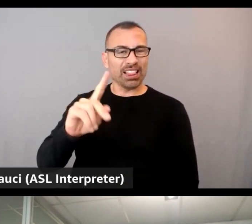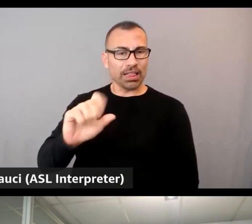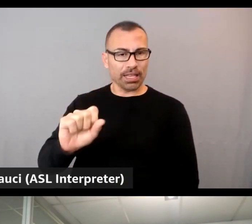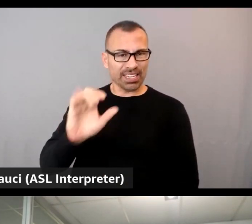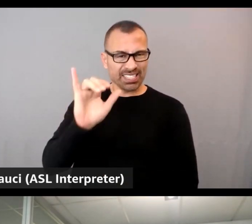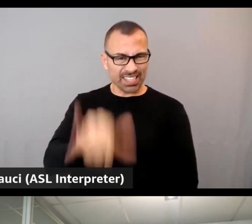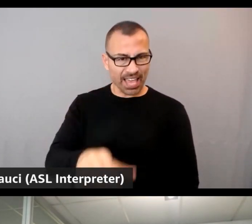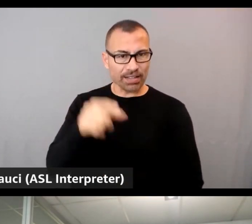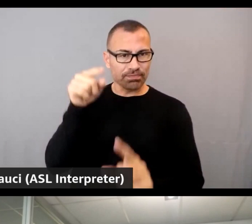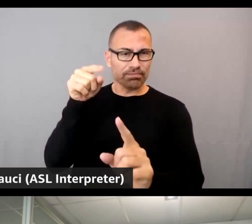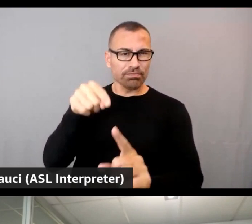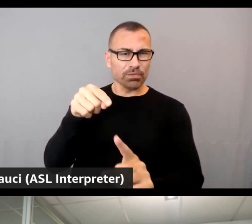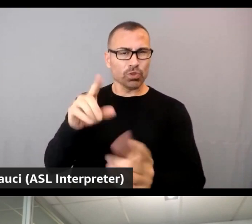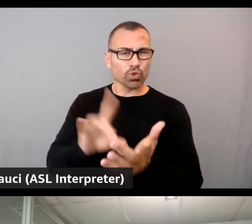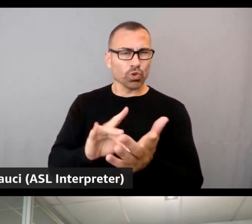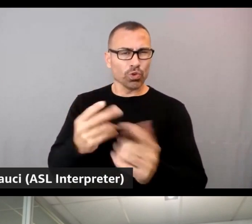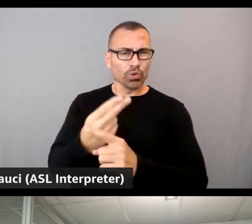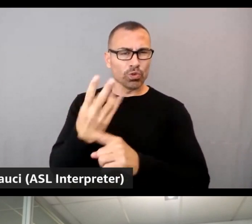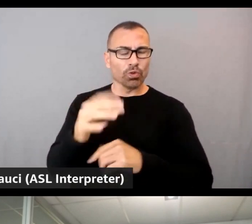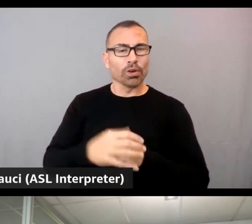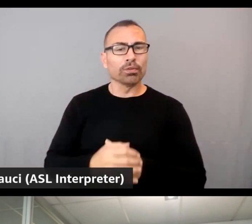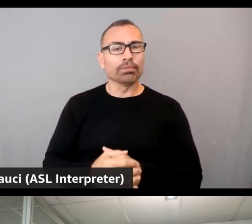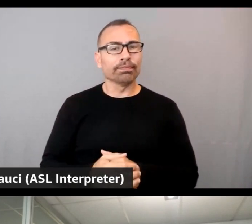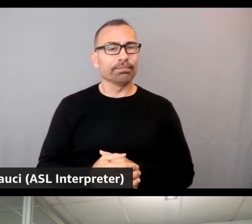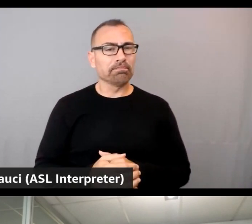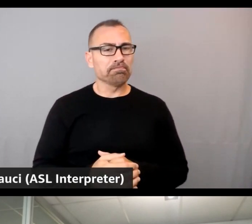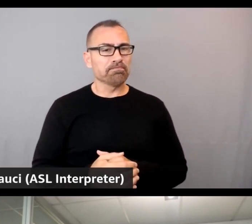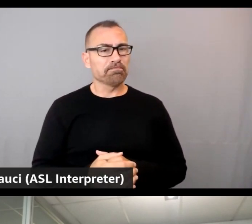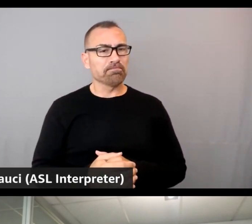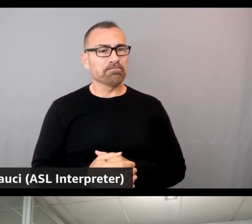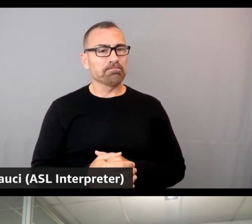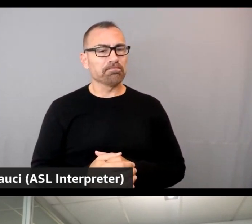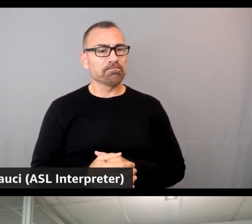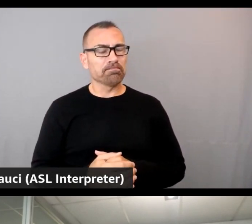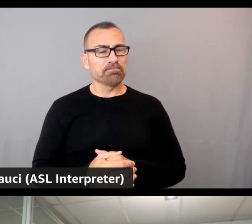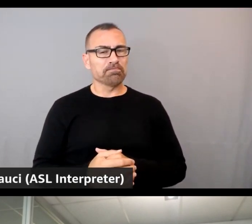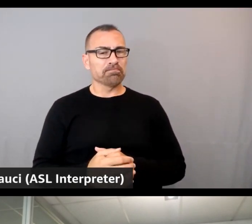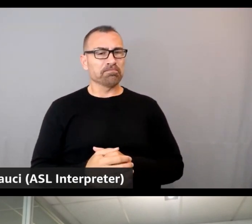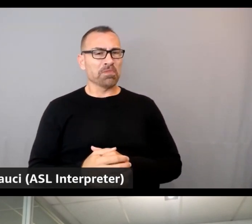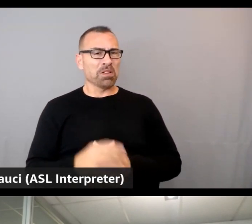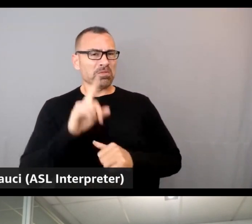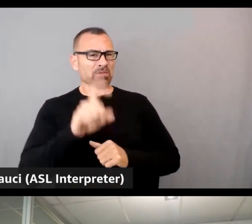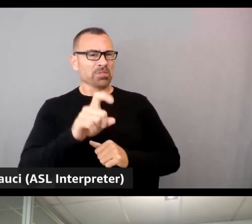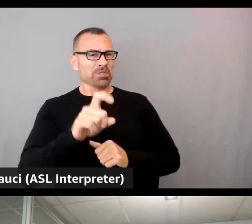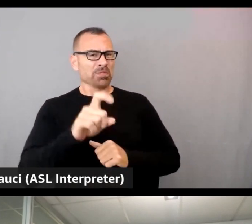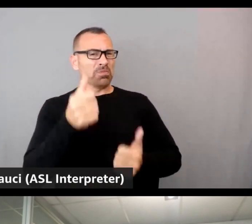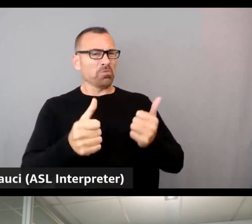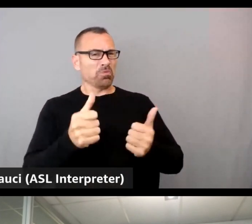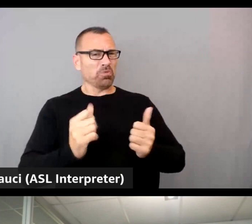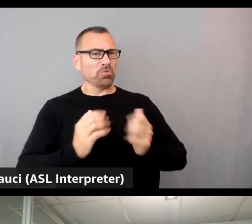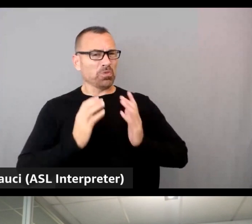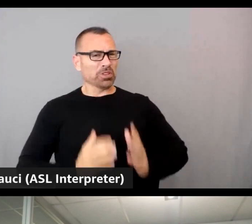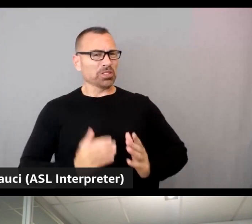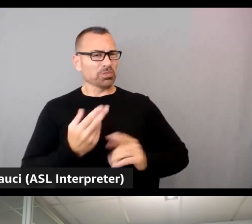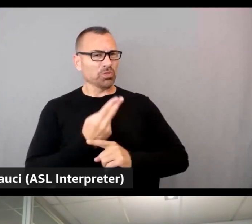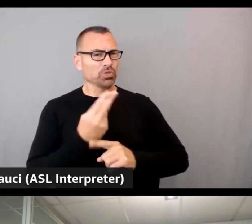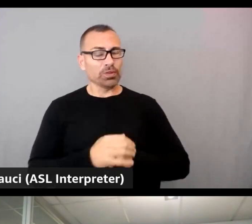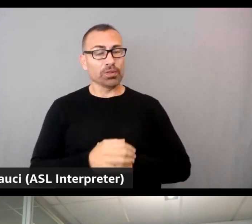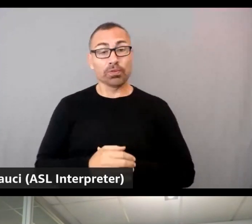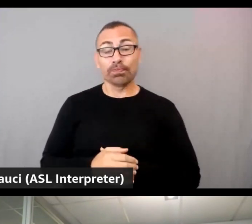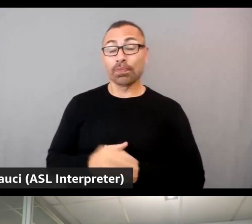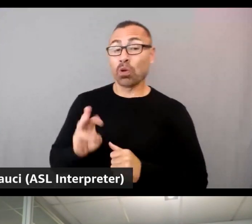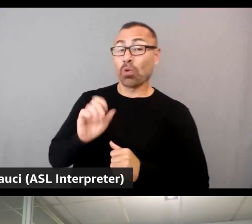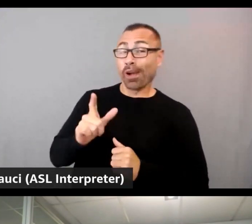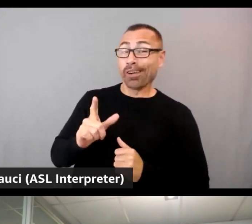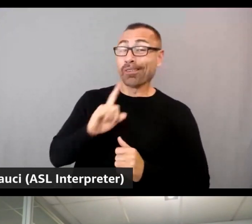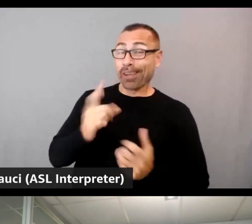type of customers would tend to use Glue? Glue it's basically it's funny is there's actually multiple types of